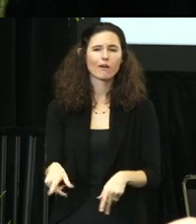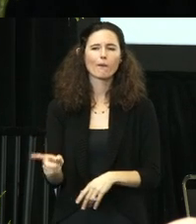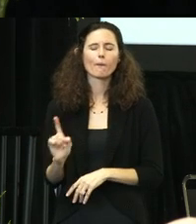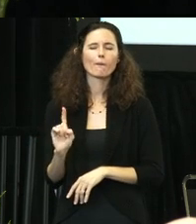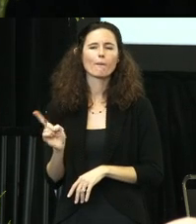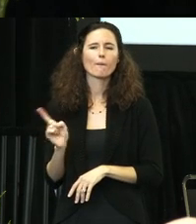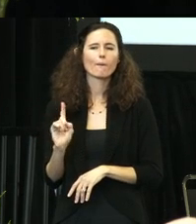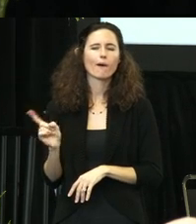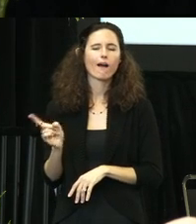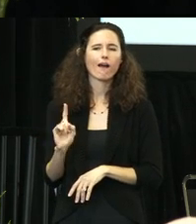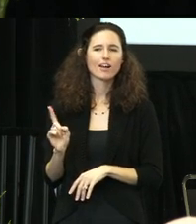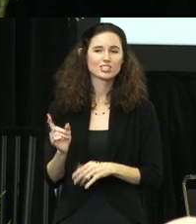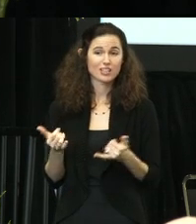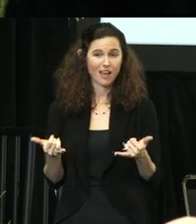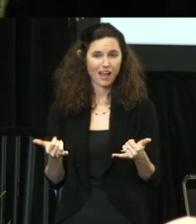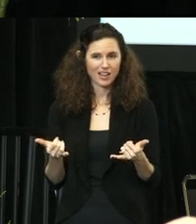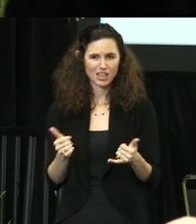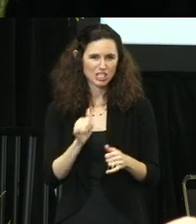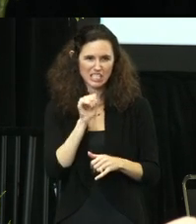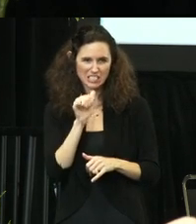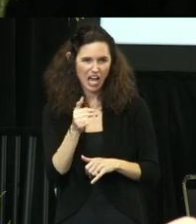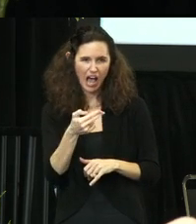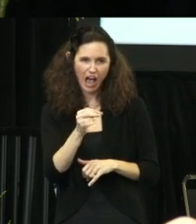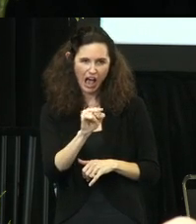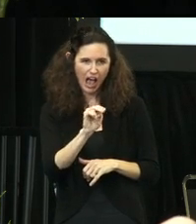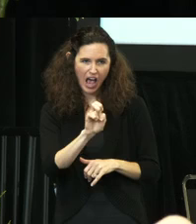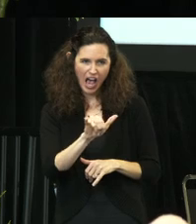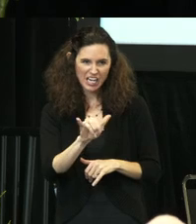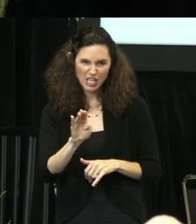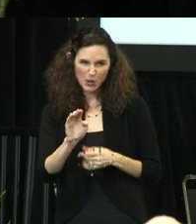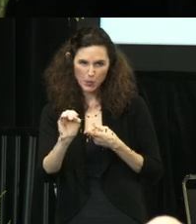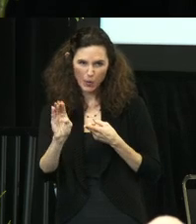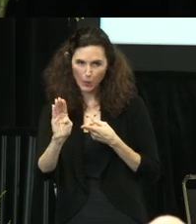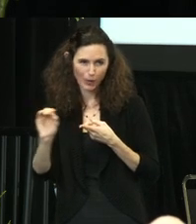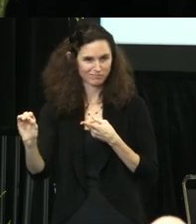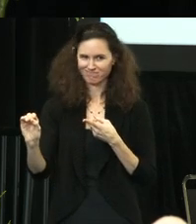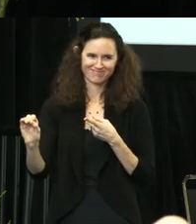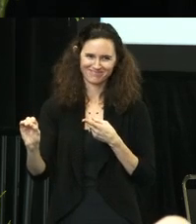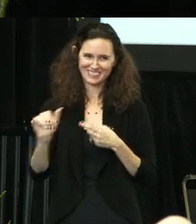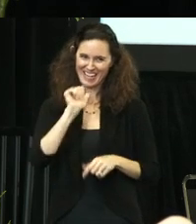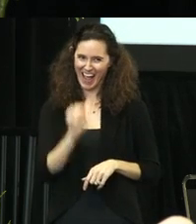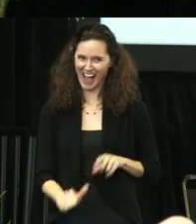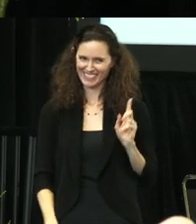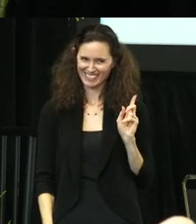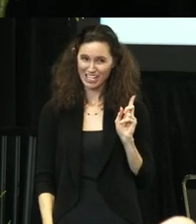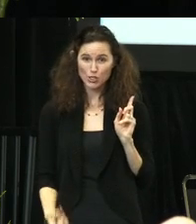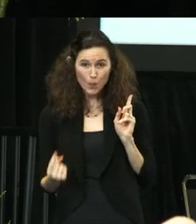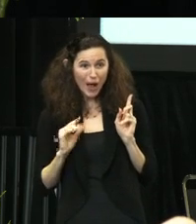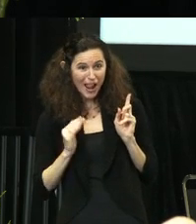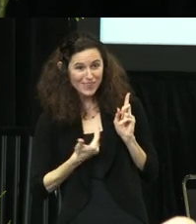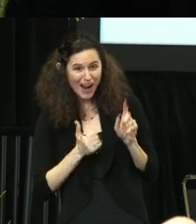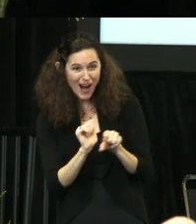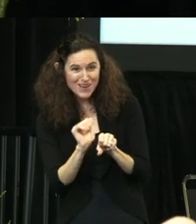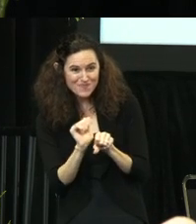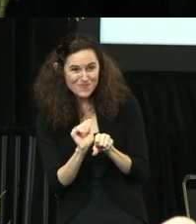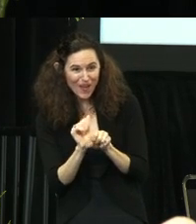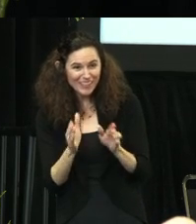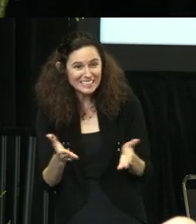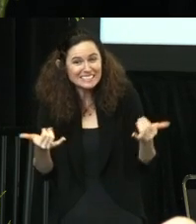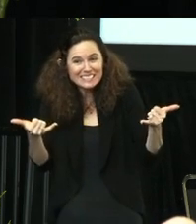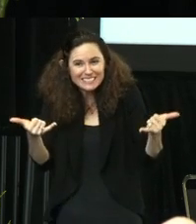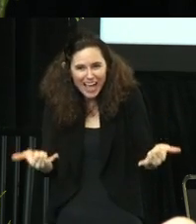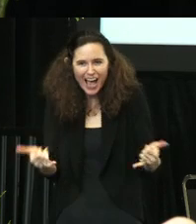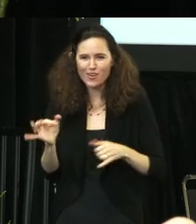she now? This is not Honey Boo Boo. This is not Honey Boo Boo. This is one of our employees right now at